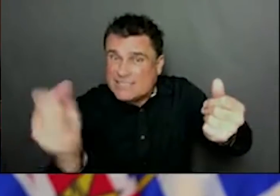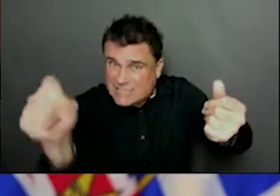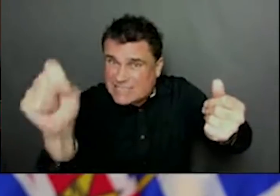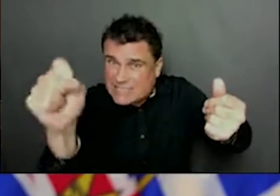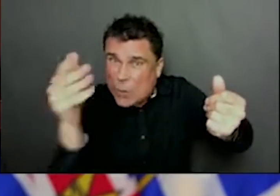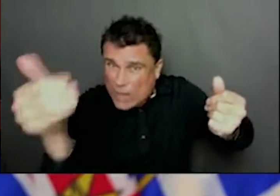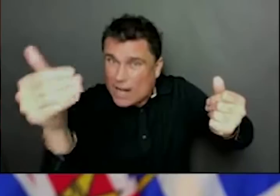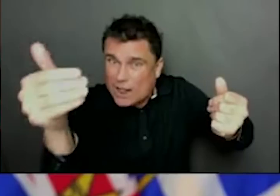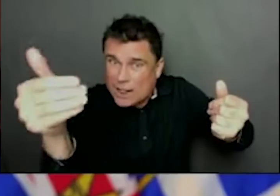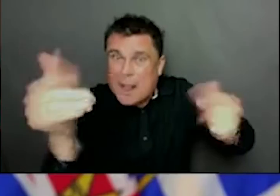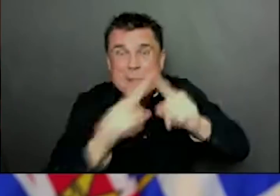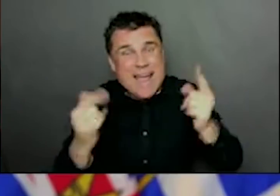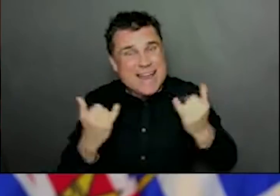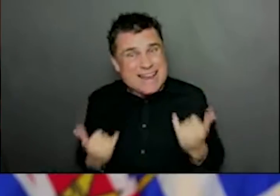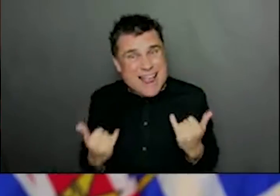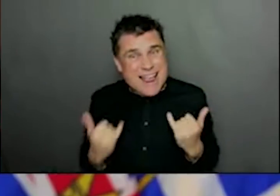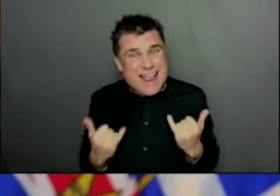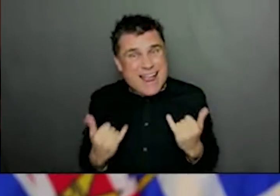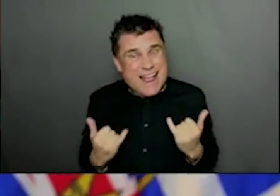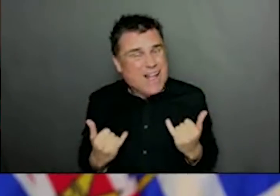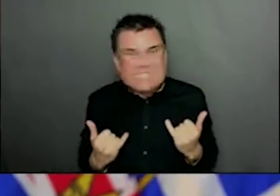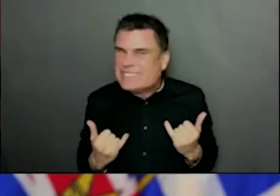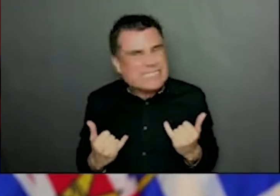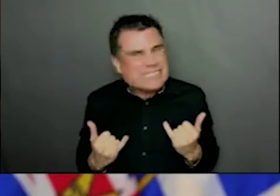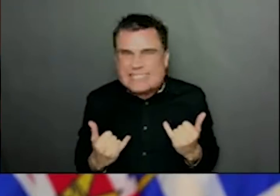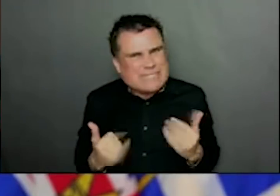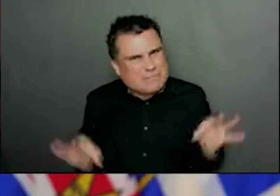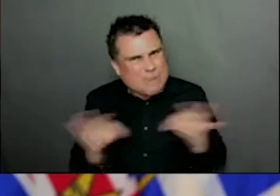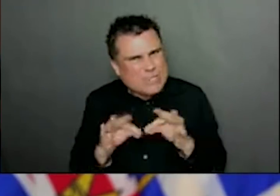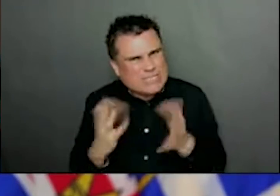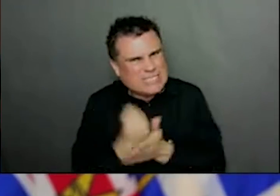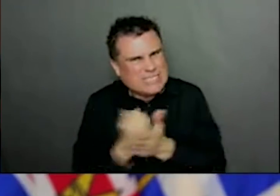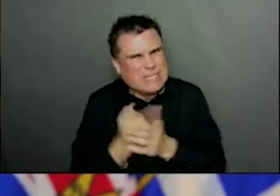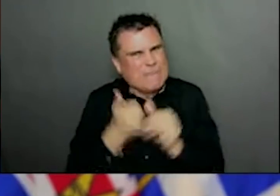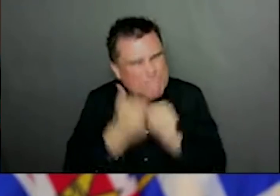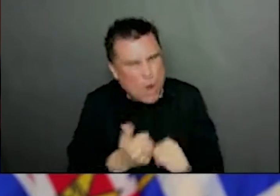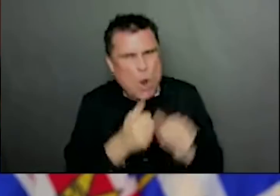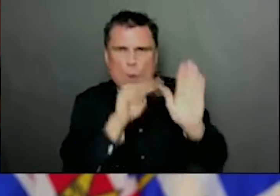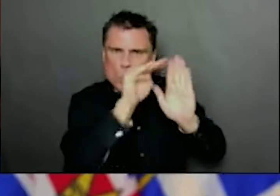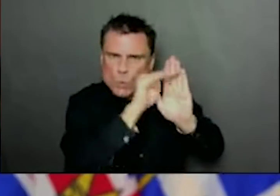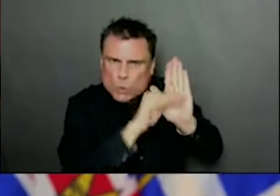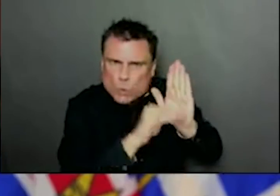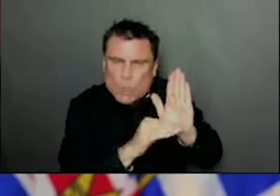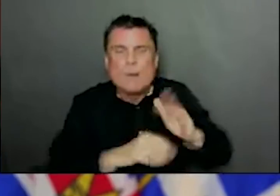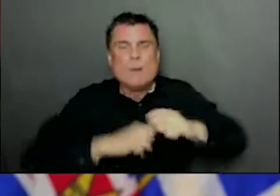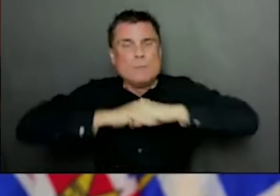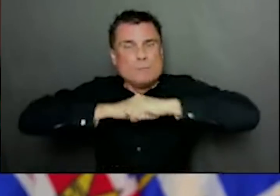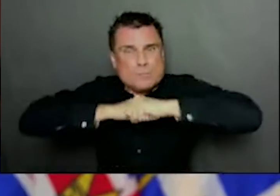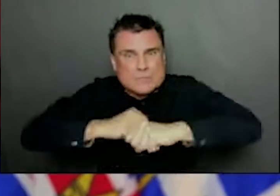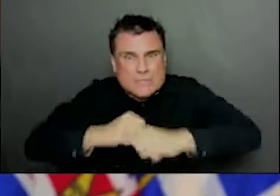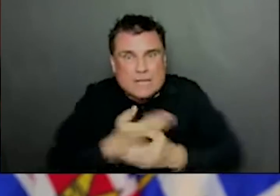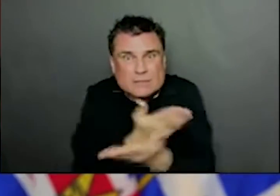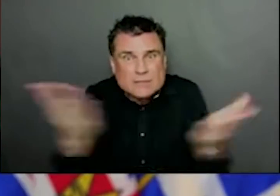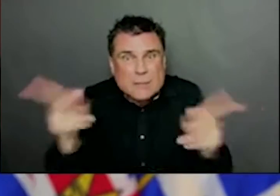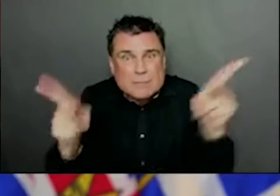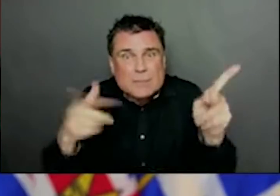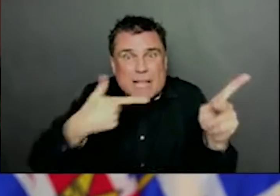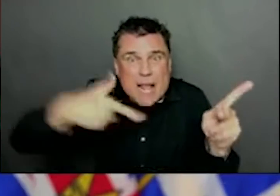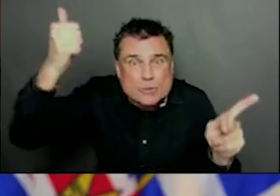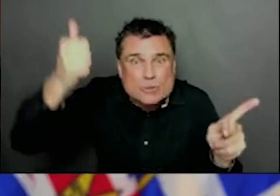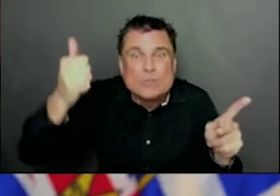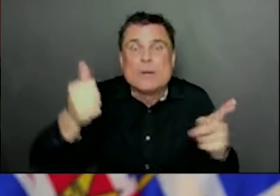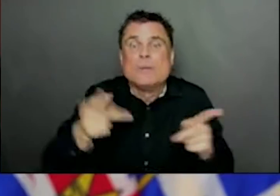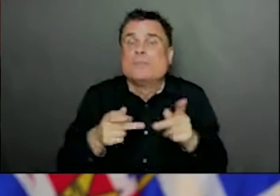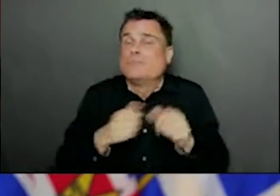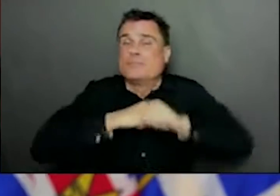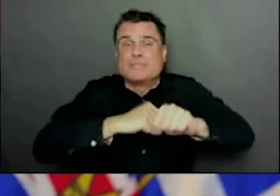sooner and to protect those we care about and to protect those we don't know. Without a doubt, there are brighter days